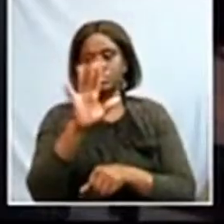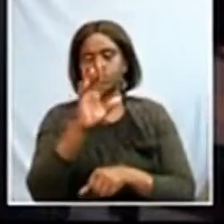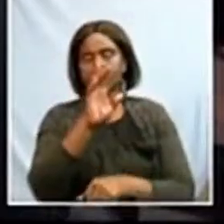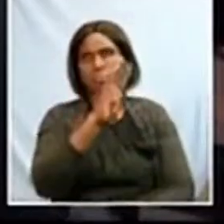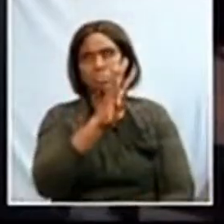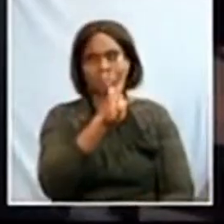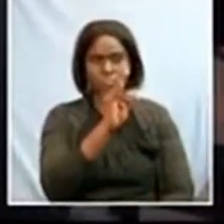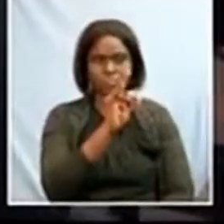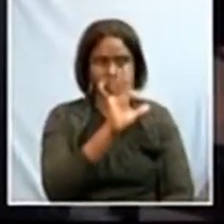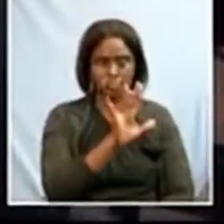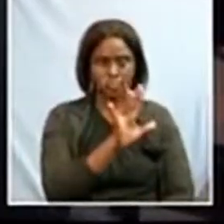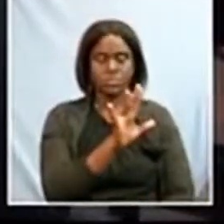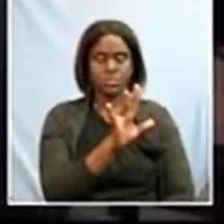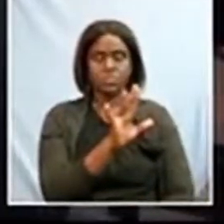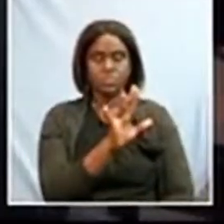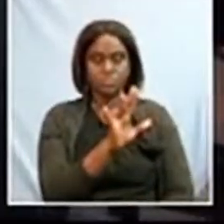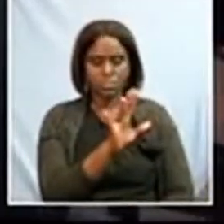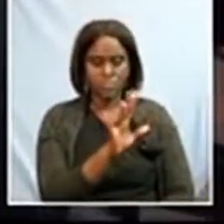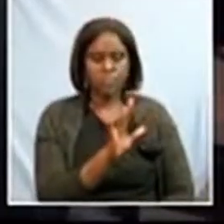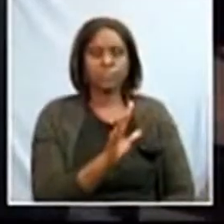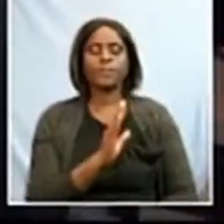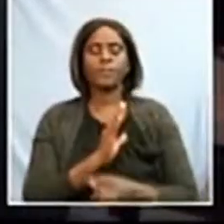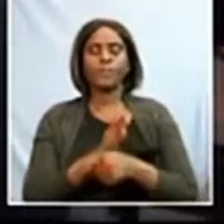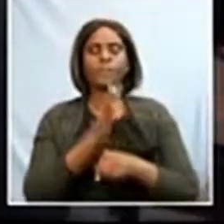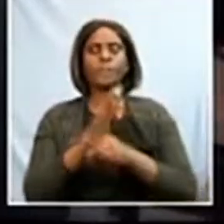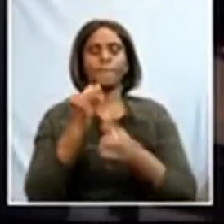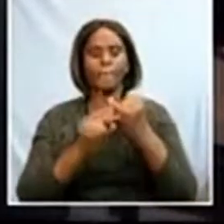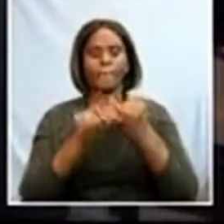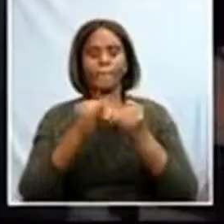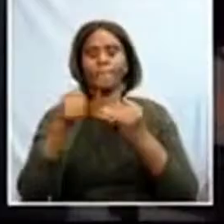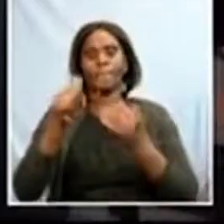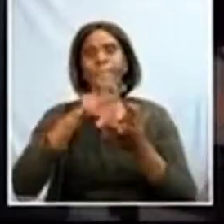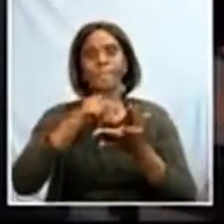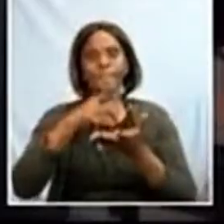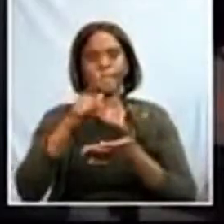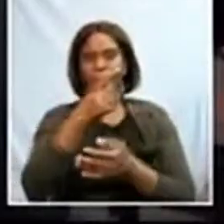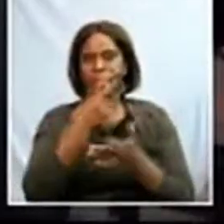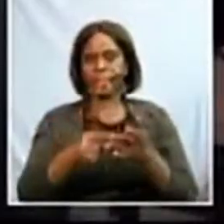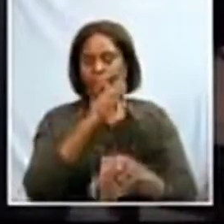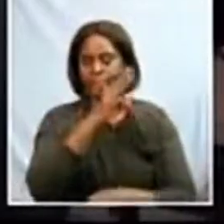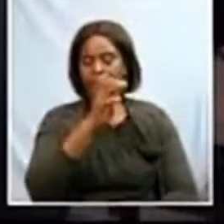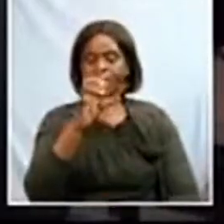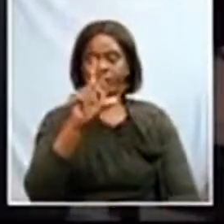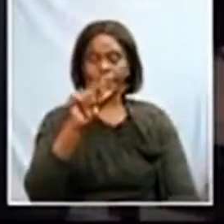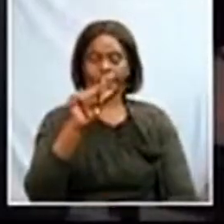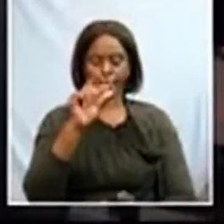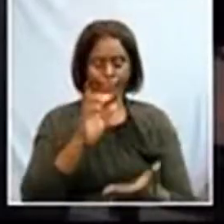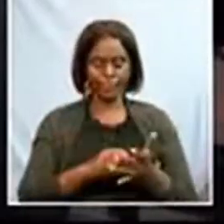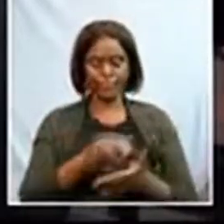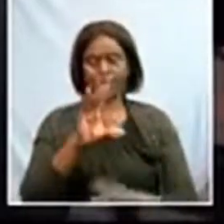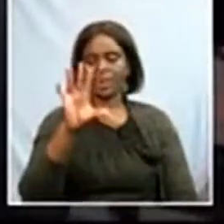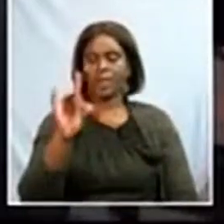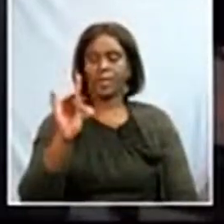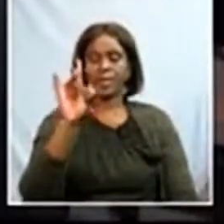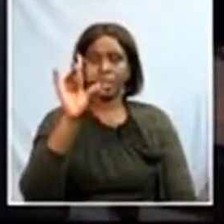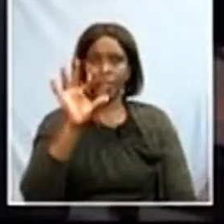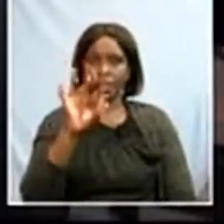475,475. And after he was paid 420,000, which is